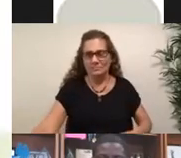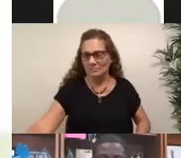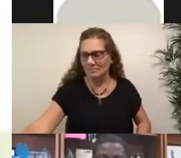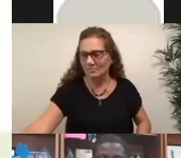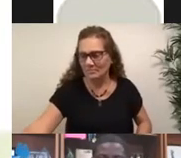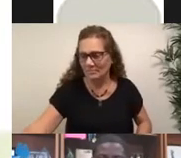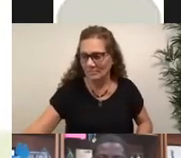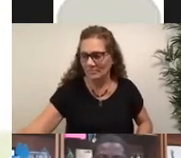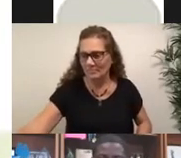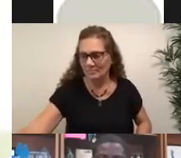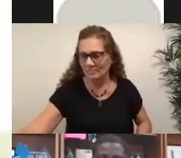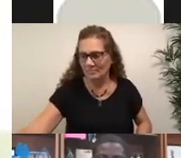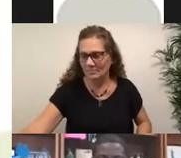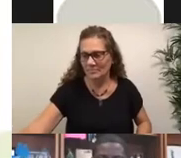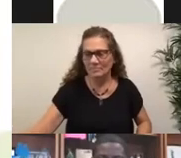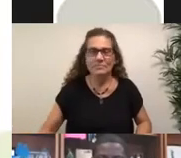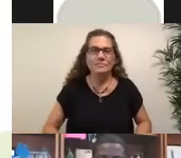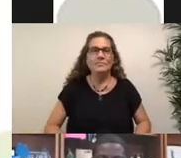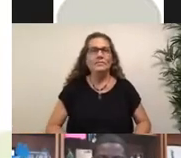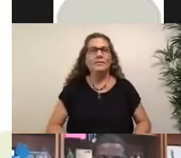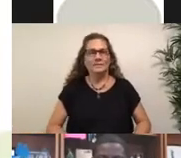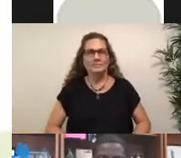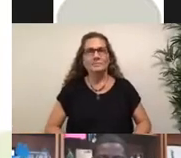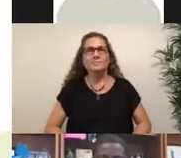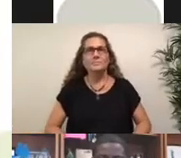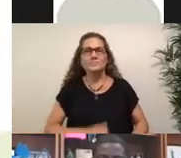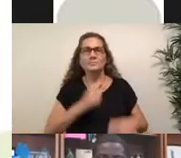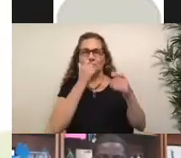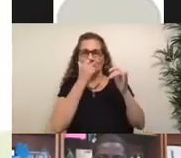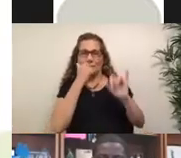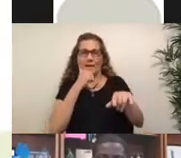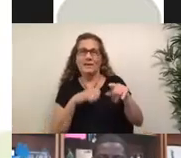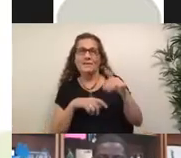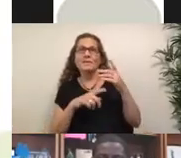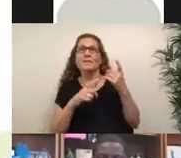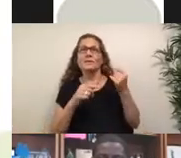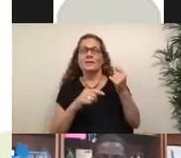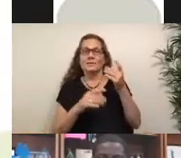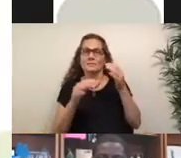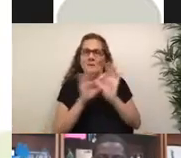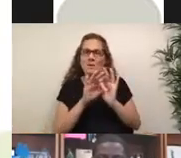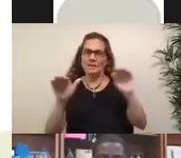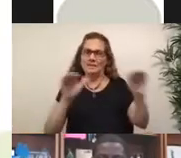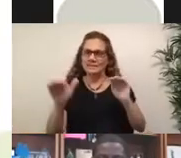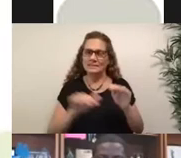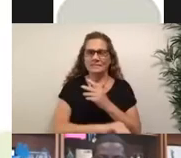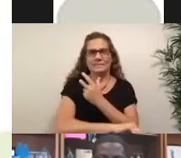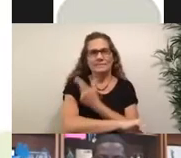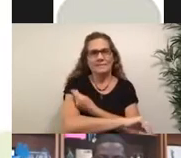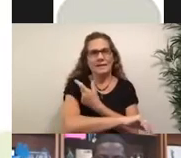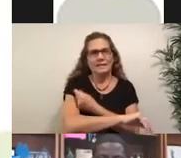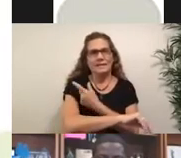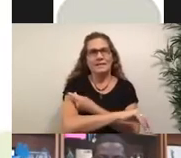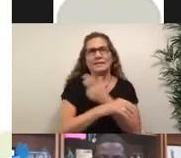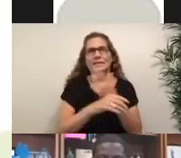the vaccination clinic due to extreme weather during Game 4. What does this mean? This means that they will be back at the Pfizer